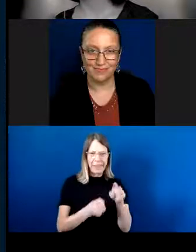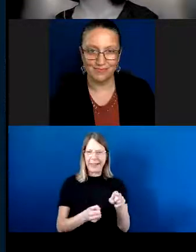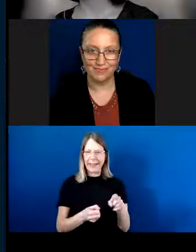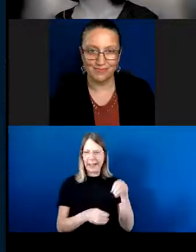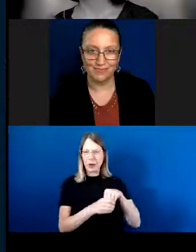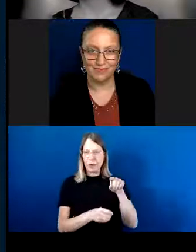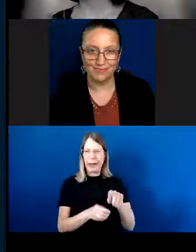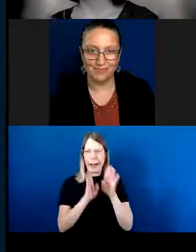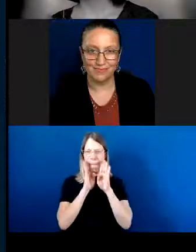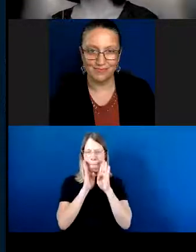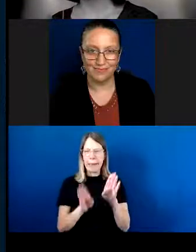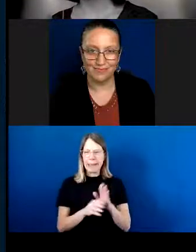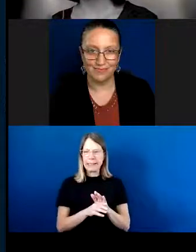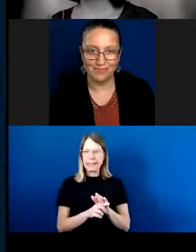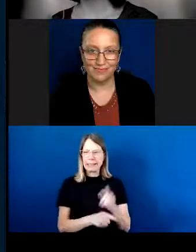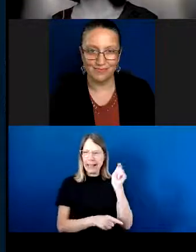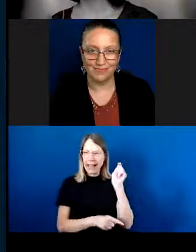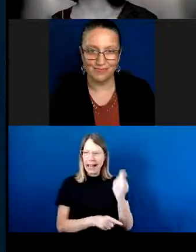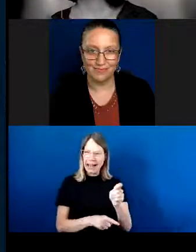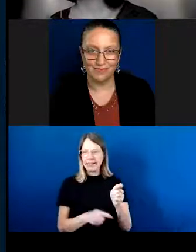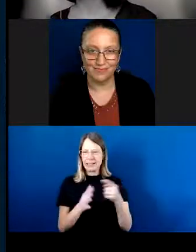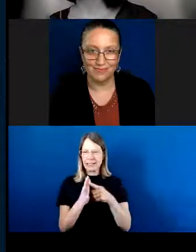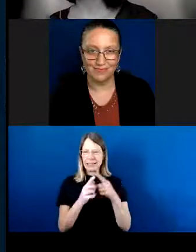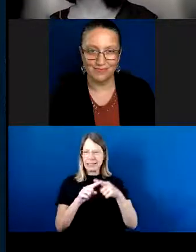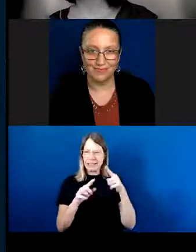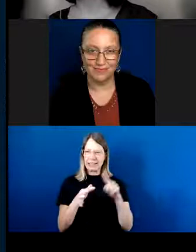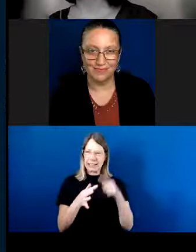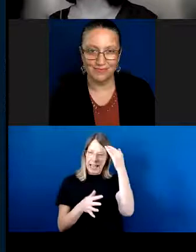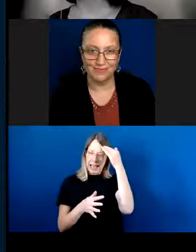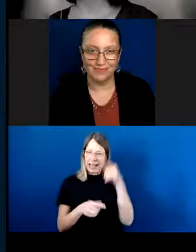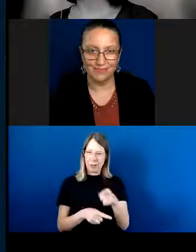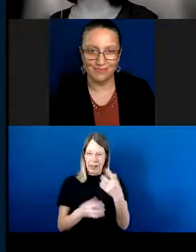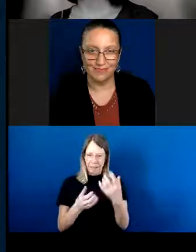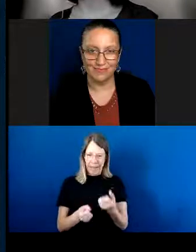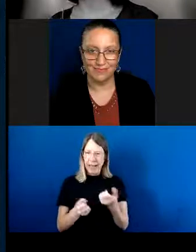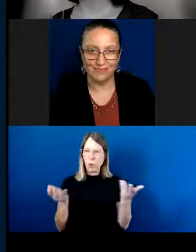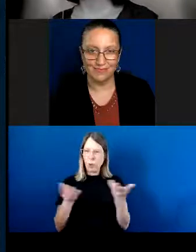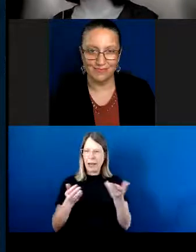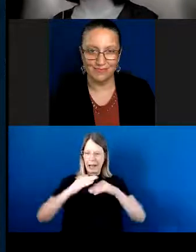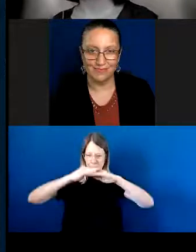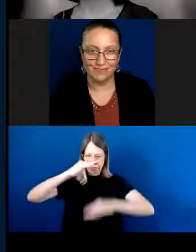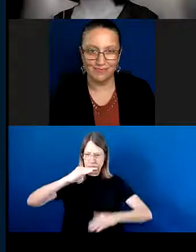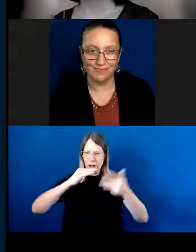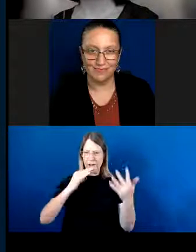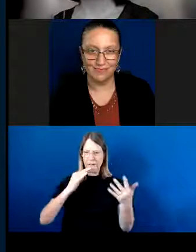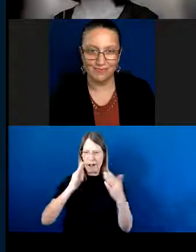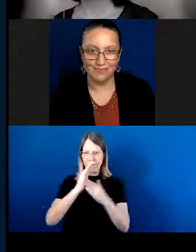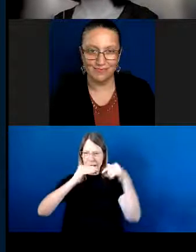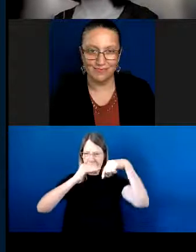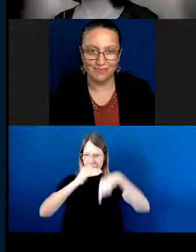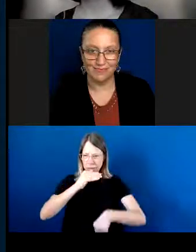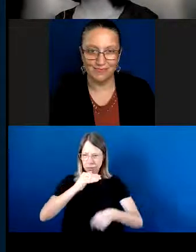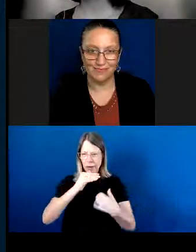stone axe head found 5 metres below the surface, the remains of an Aboriginal campsite and around 400 stone